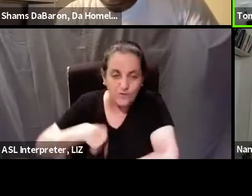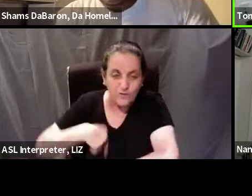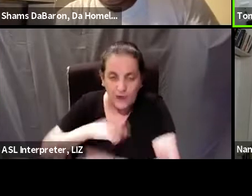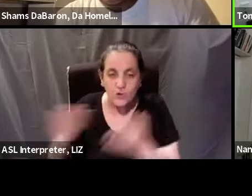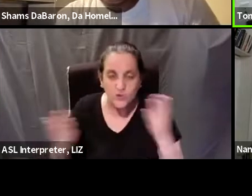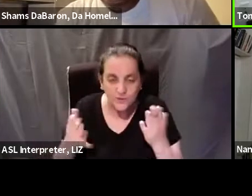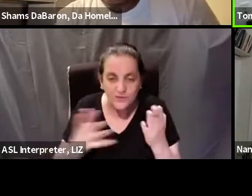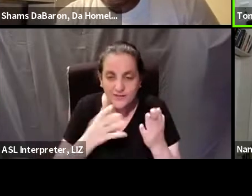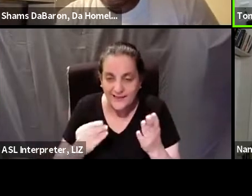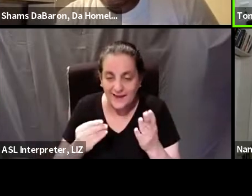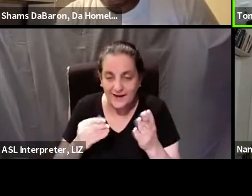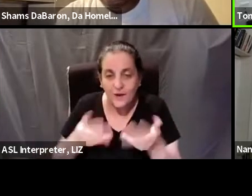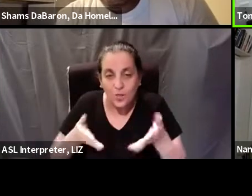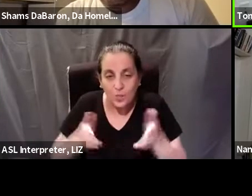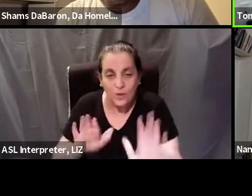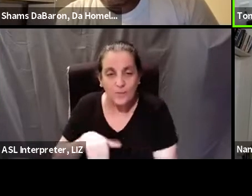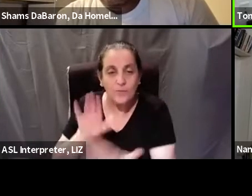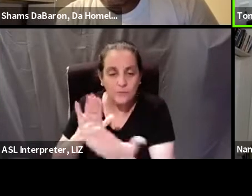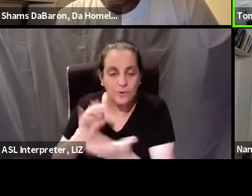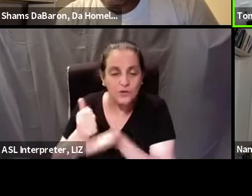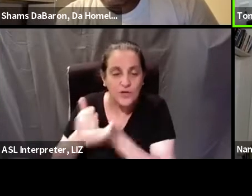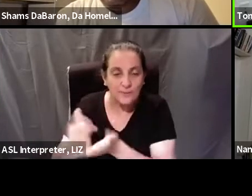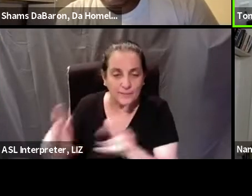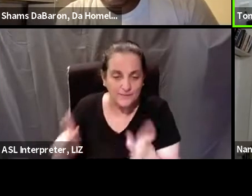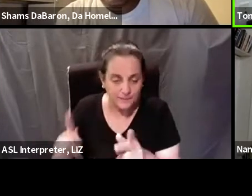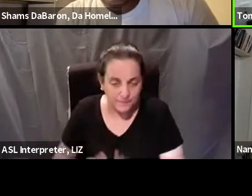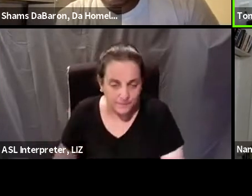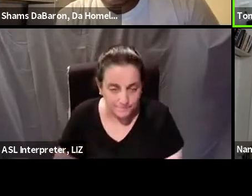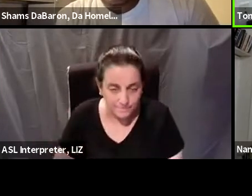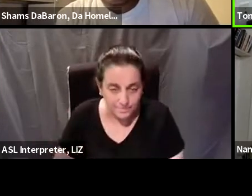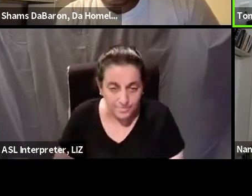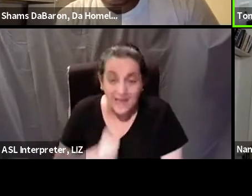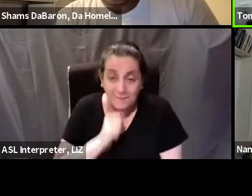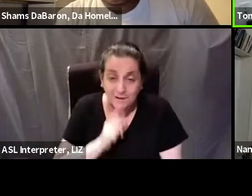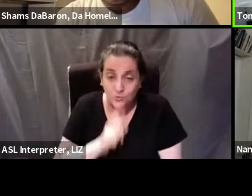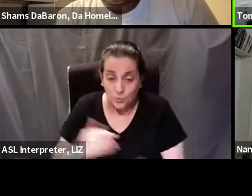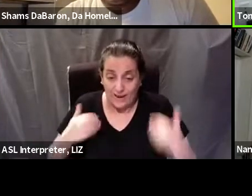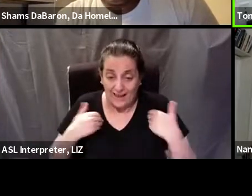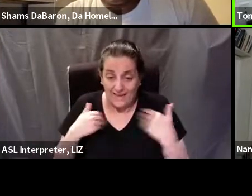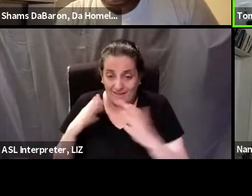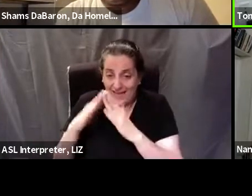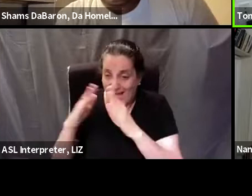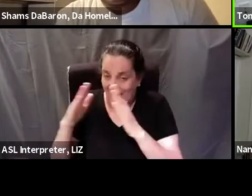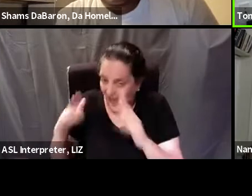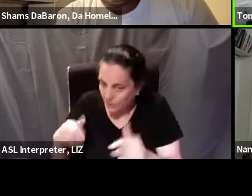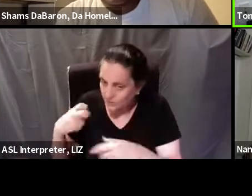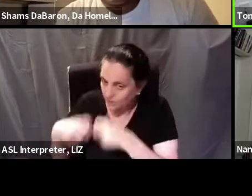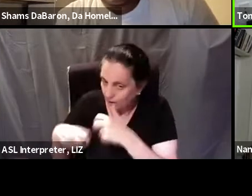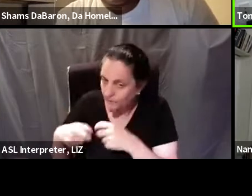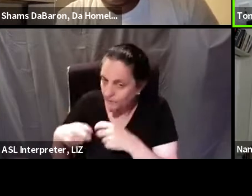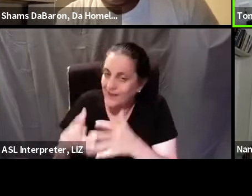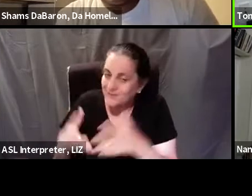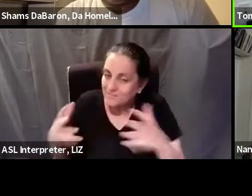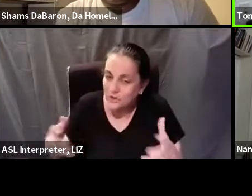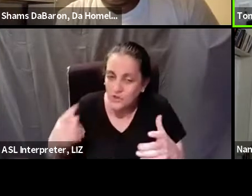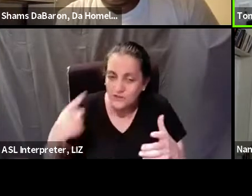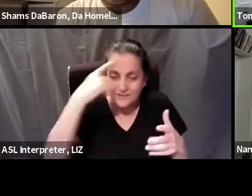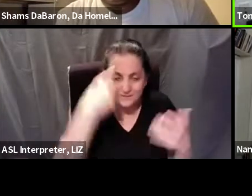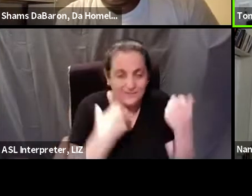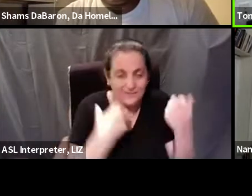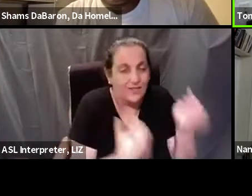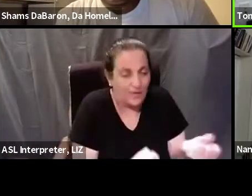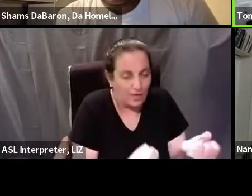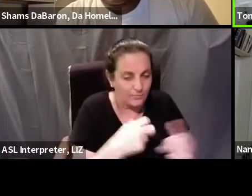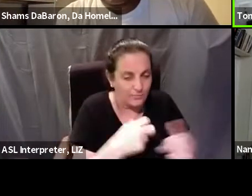my perspective, I'm not sure that we have a housing problem. We have a mental health problem, and we have people who